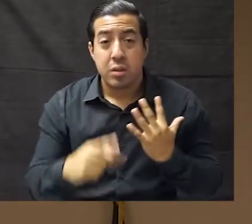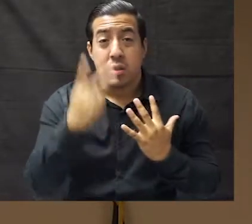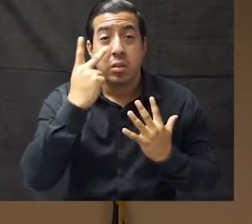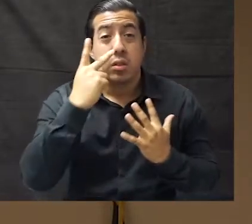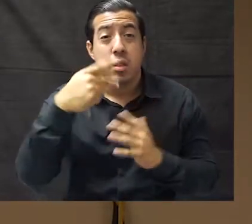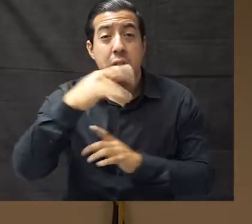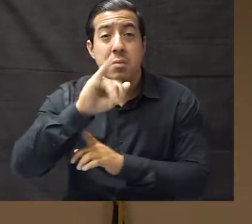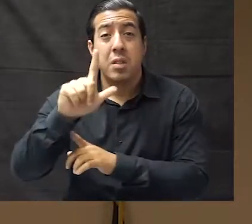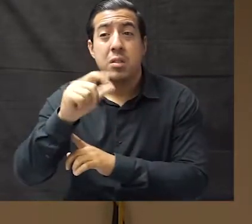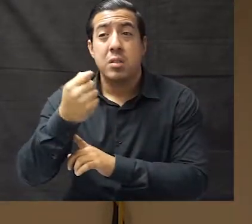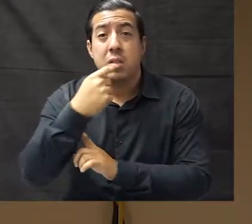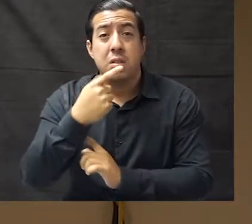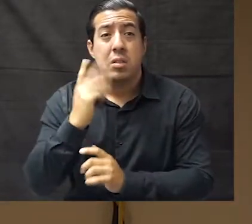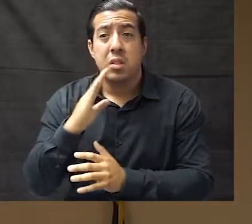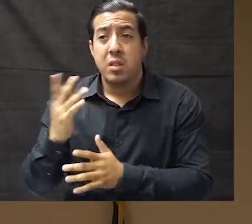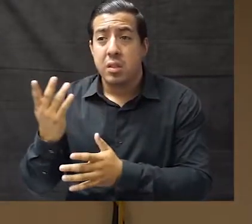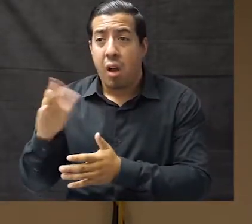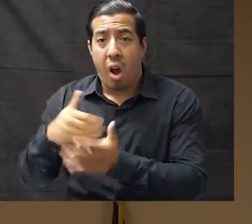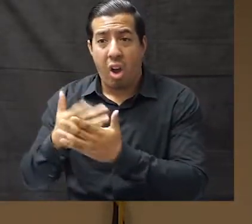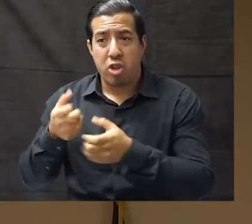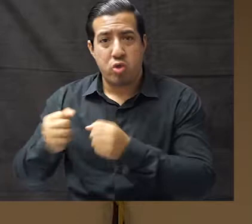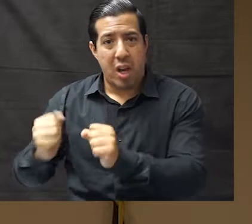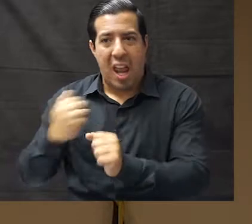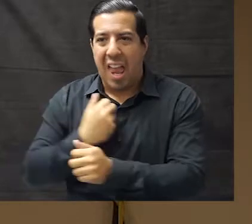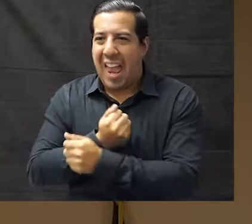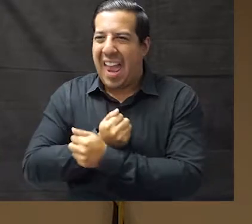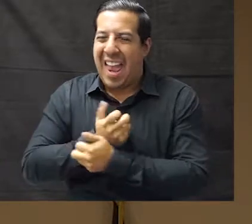Here's the ones that were supposed to be oxycodones. Those were carfentanil.